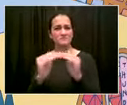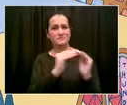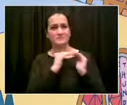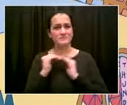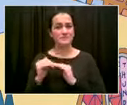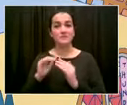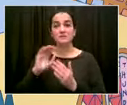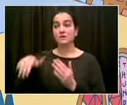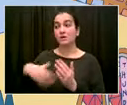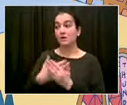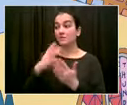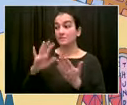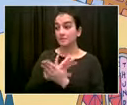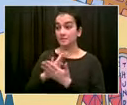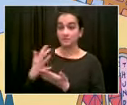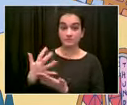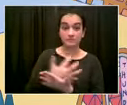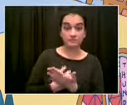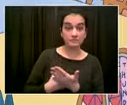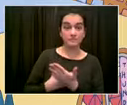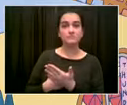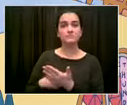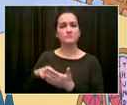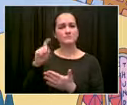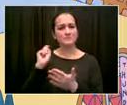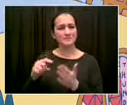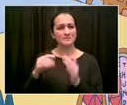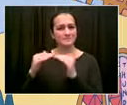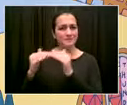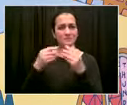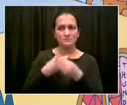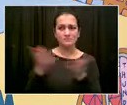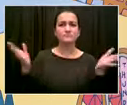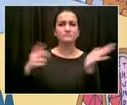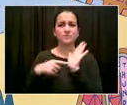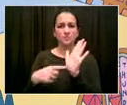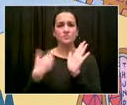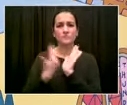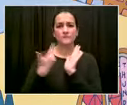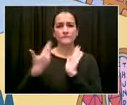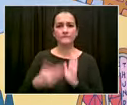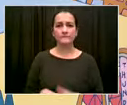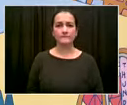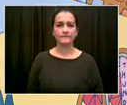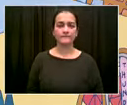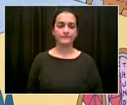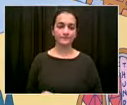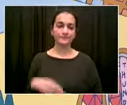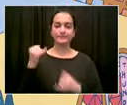released. Our last question for today goes to Juliet from 1010 Winds.